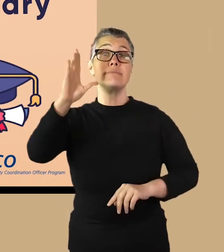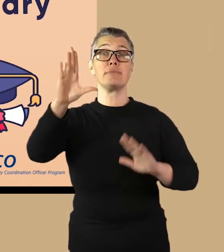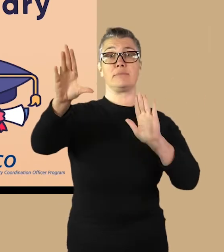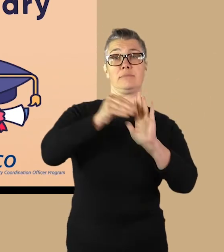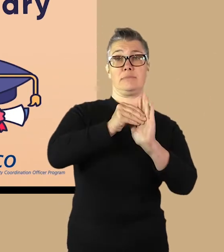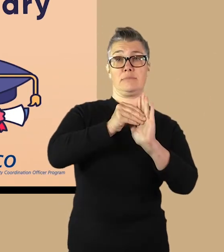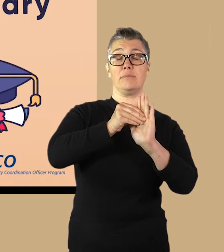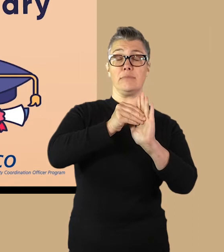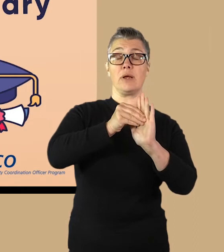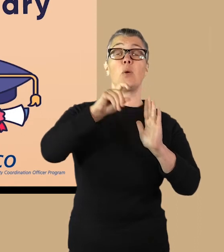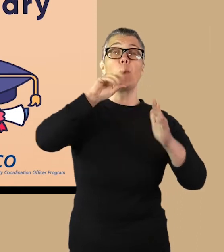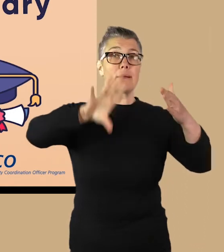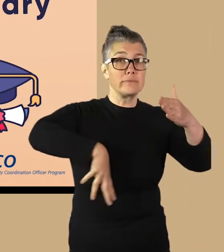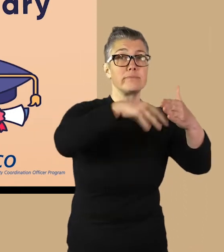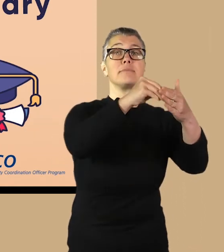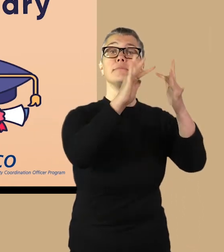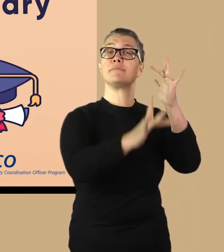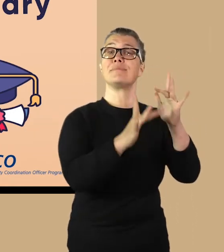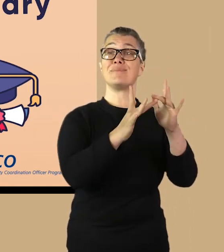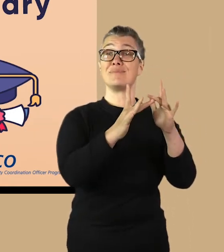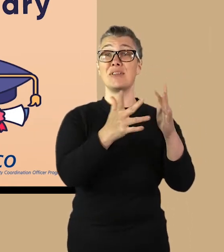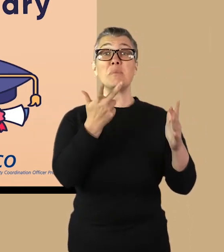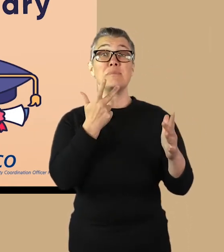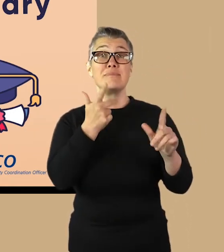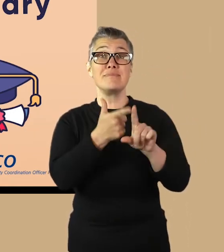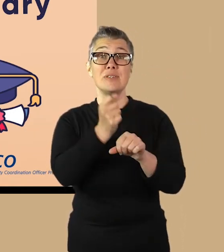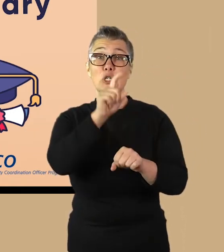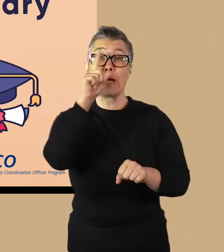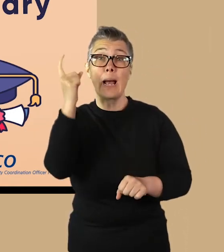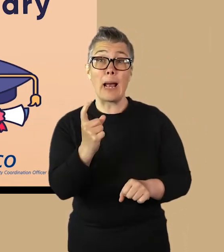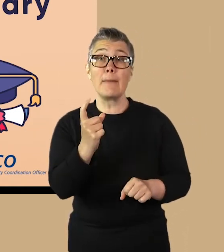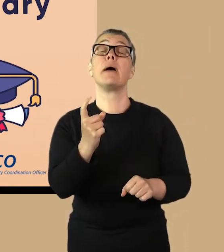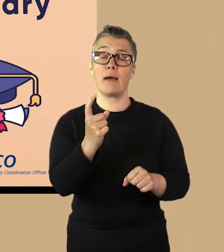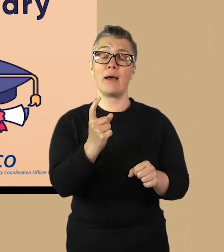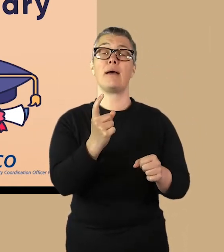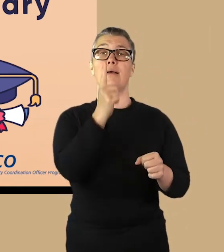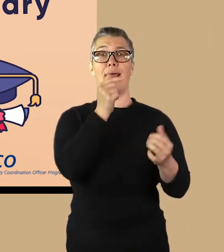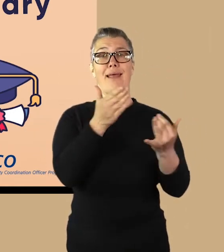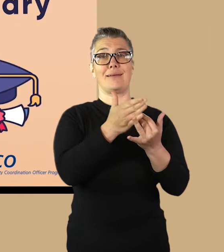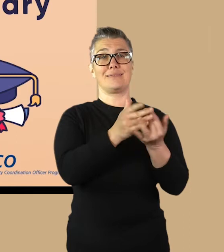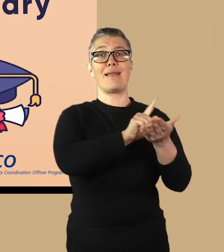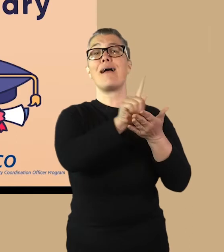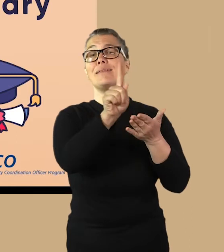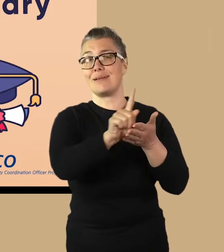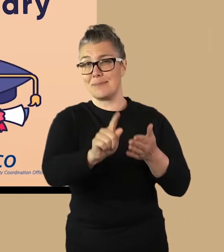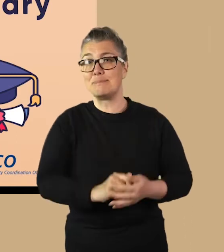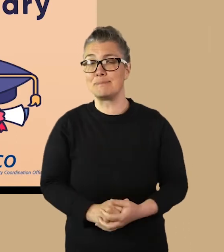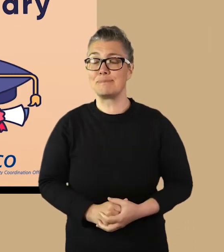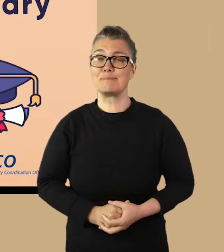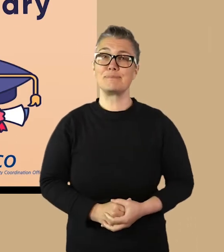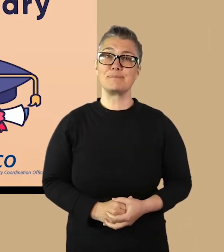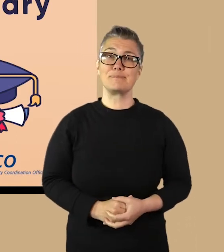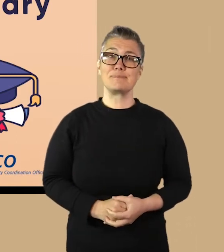session is being recorded and will be uploaded to the platform shortly after the session, so that those who are unable to attend the live session can